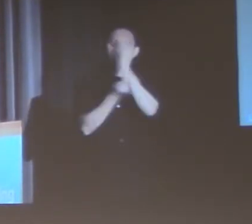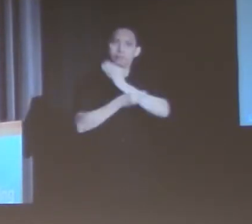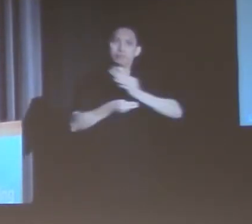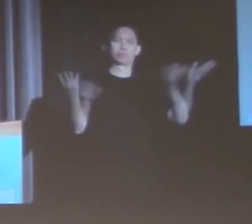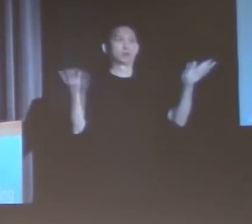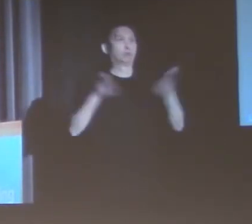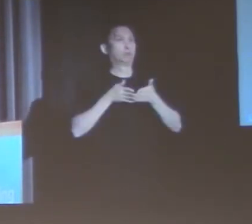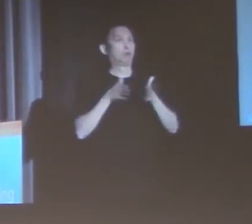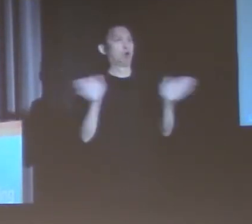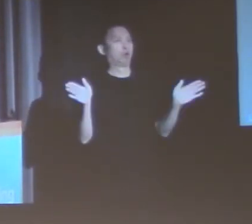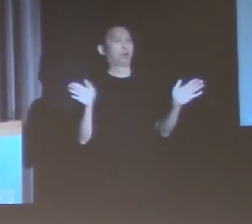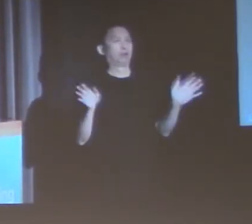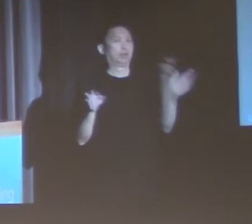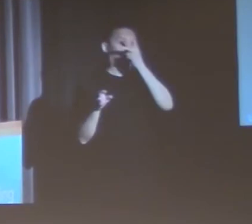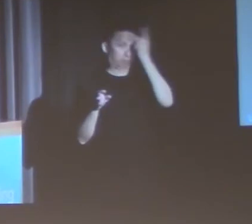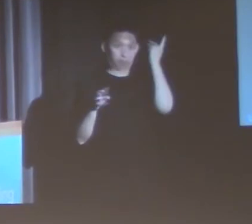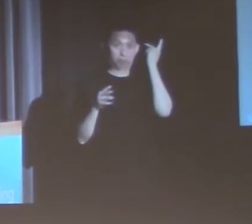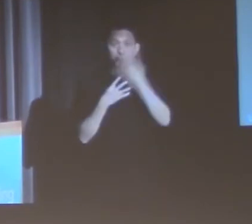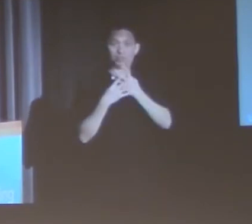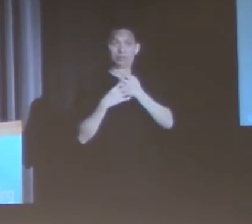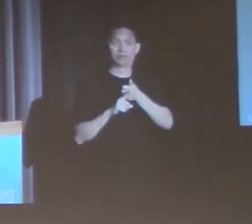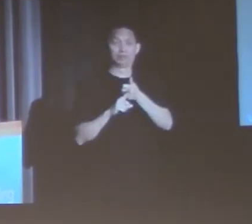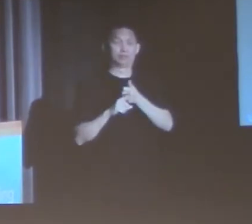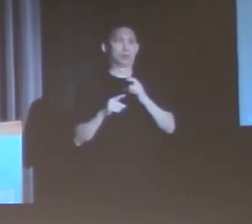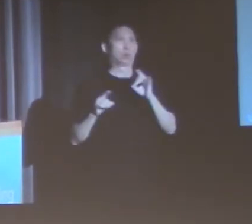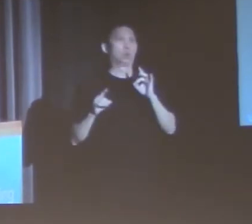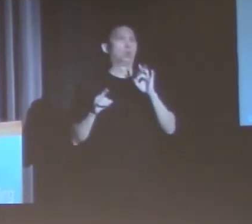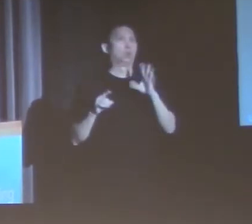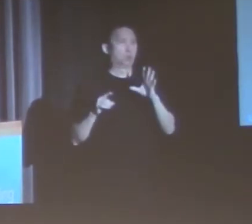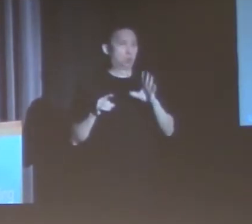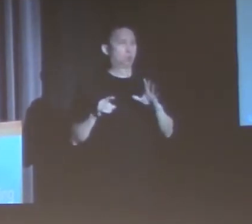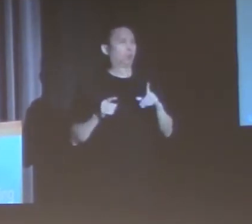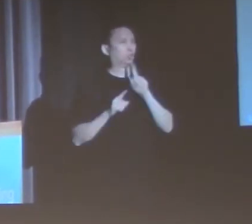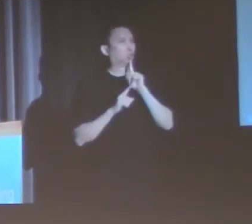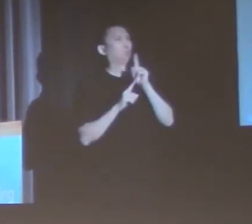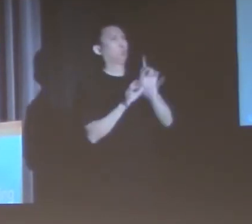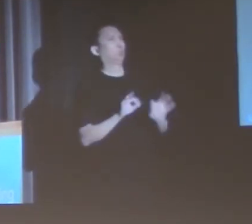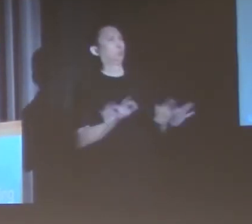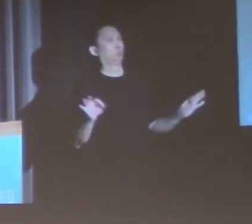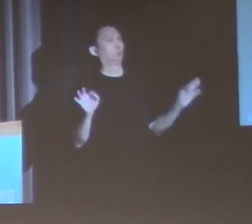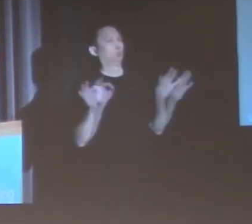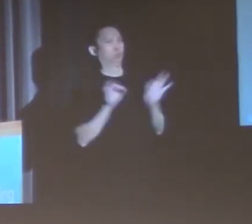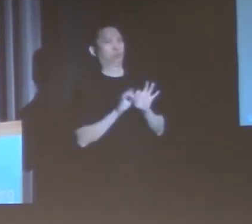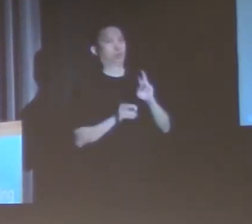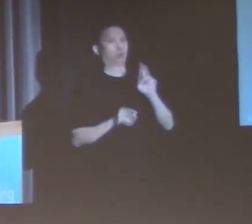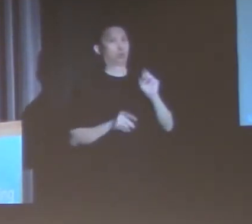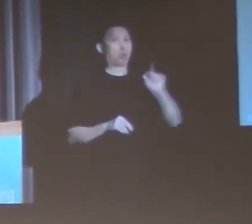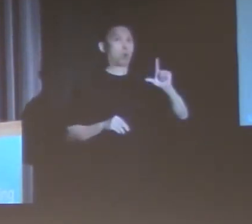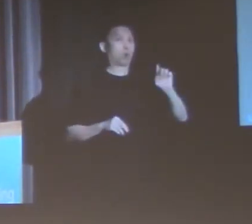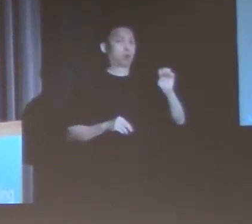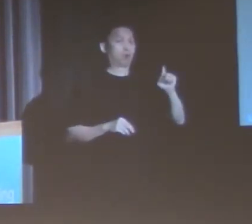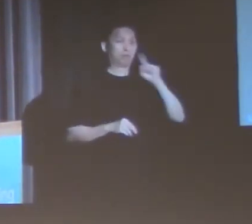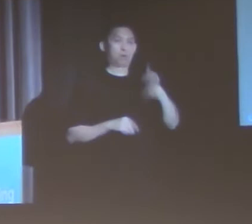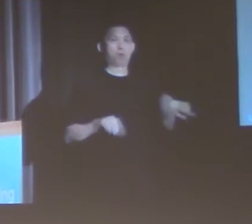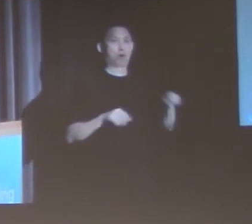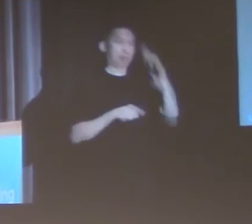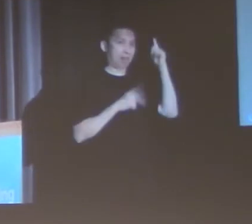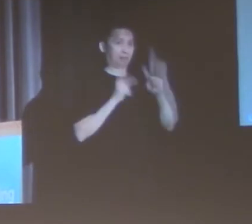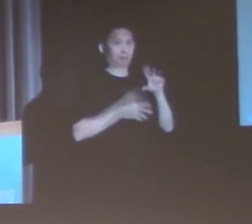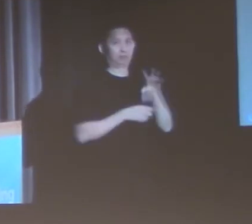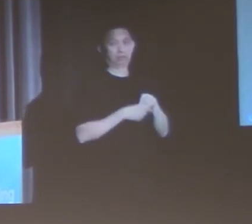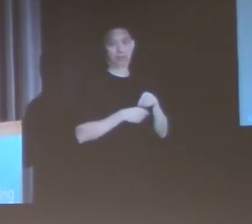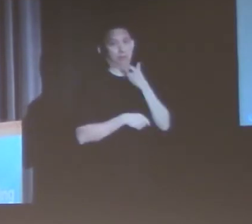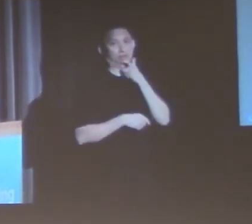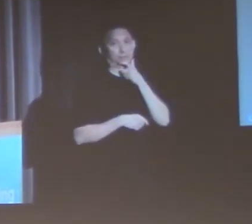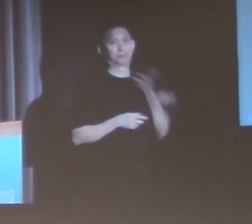prison plays in the black community in Britain. It's quite a muddled answer, but it's because of trying